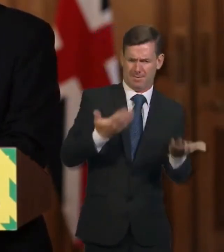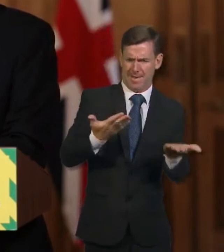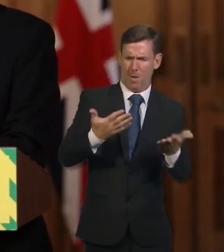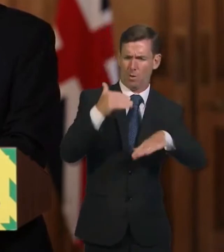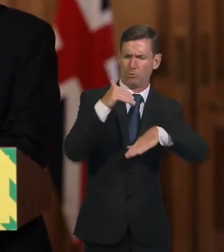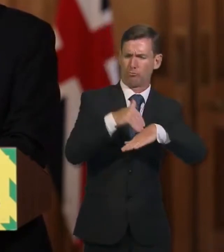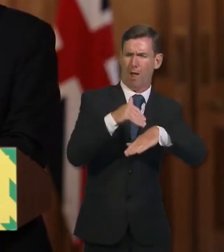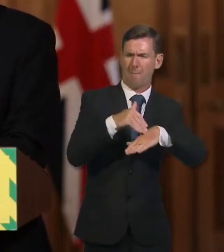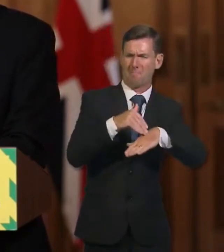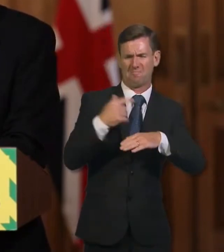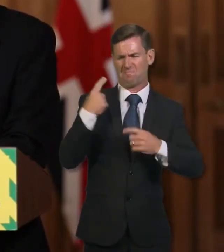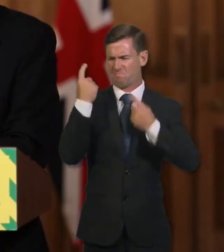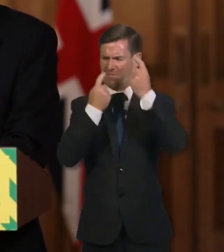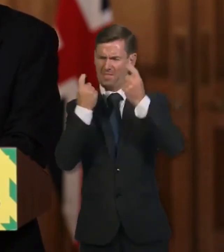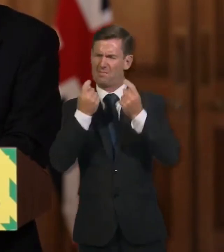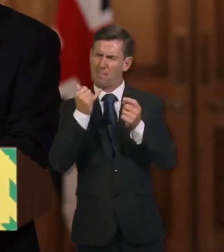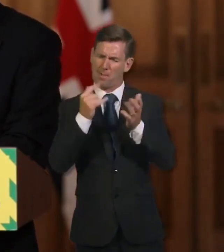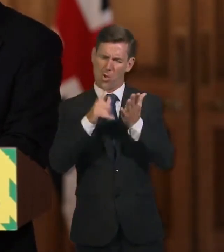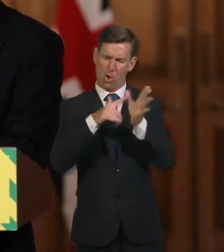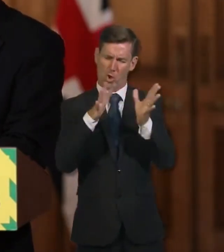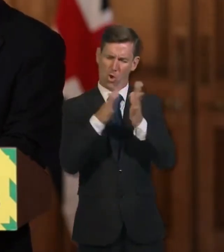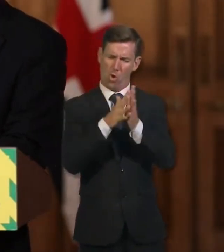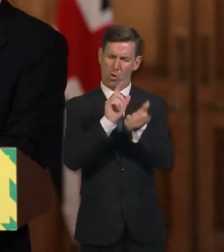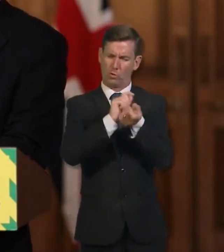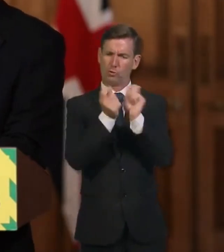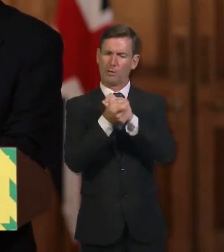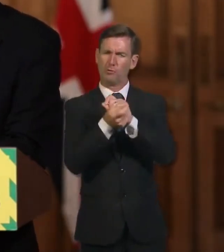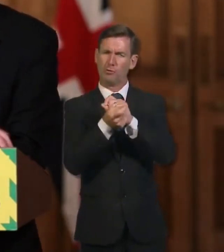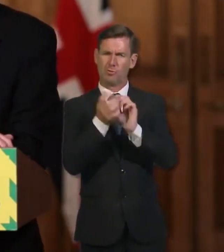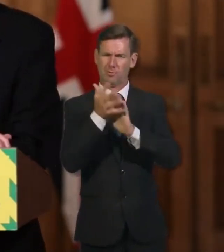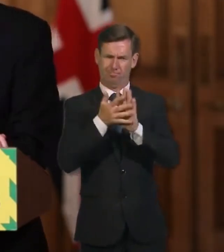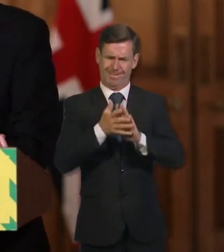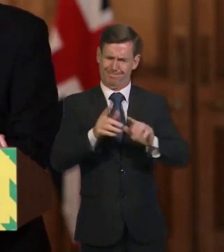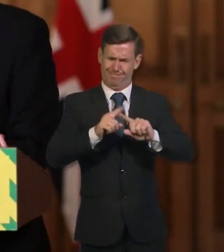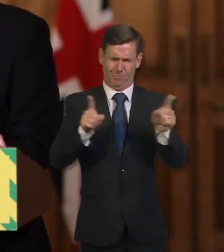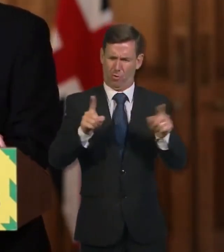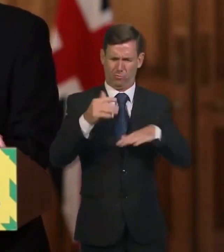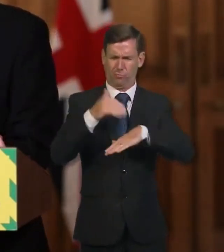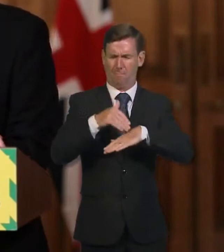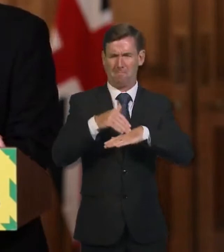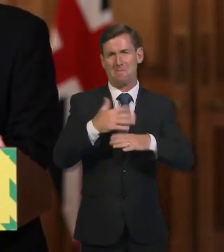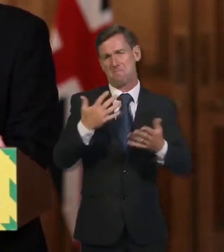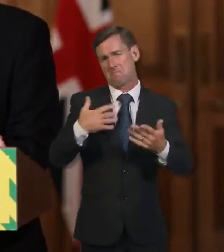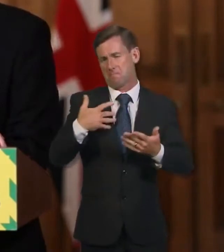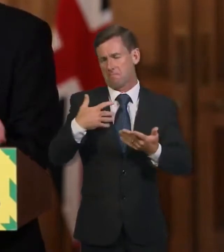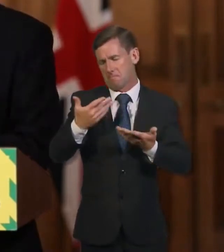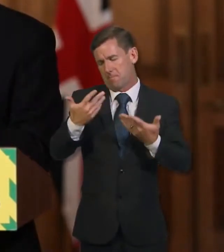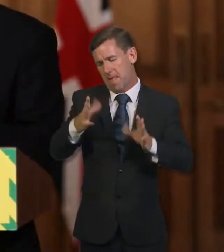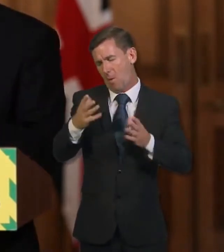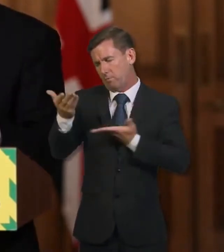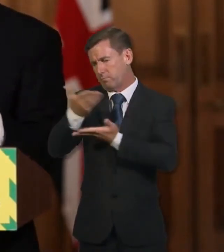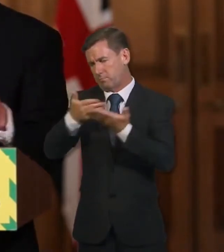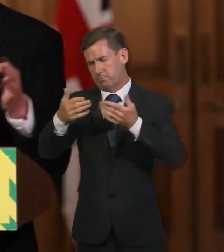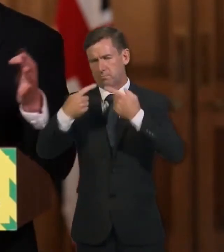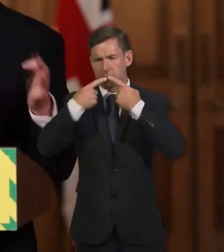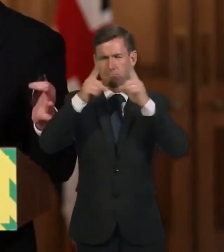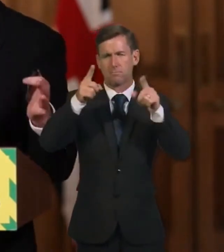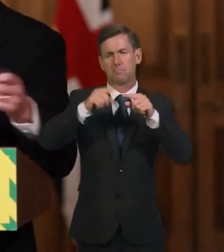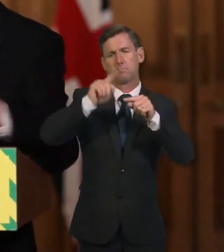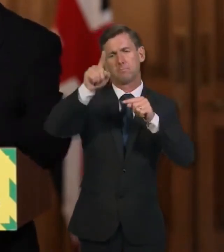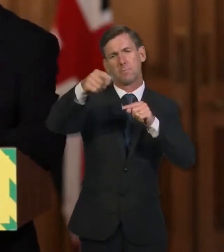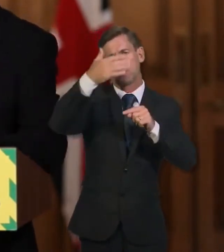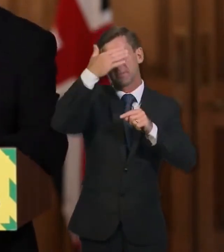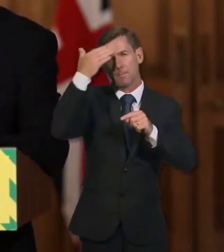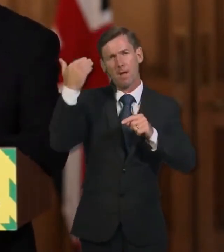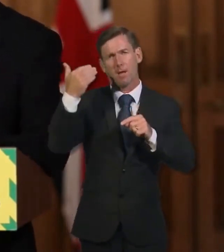of that consultation over the course of the summer. In respect of the licence fee model as a whole, the